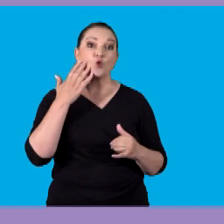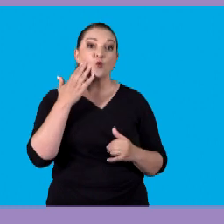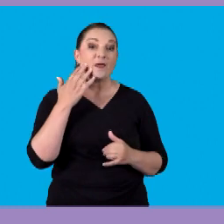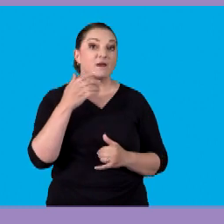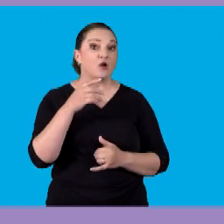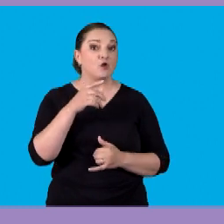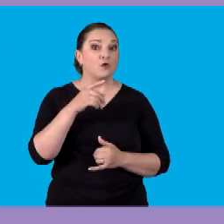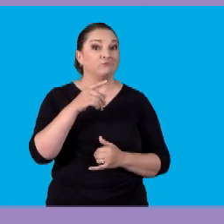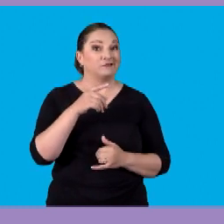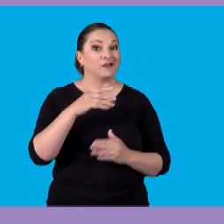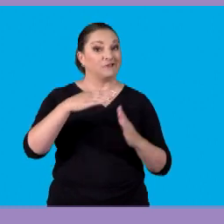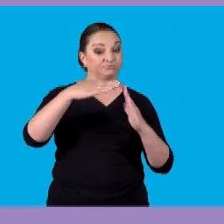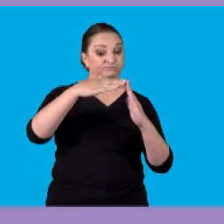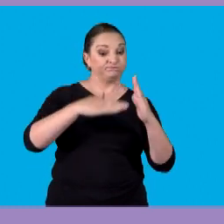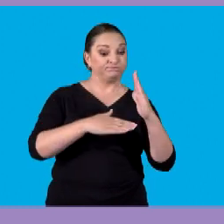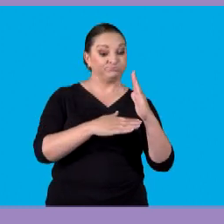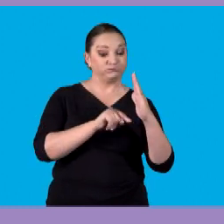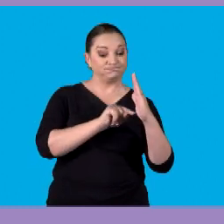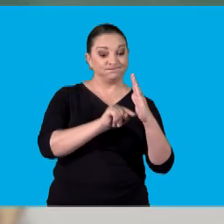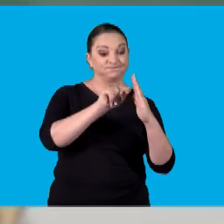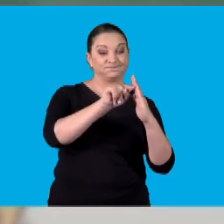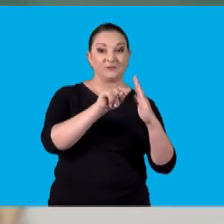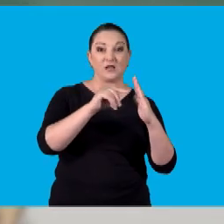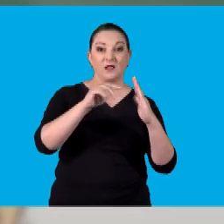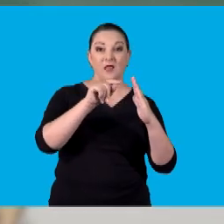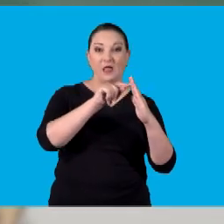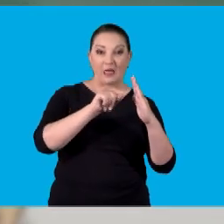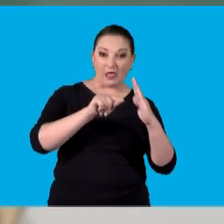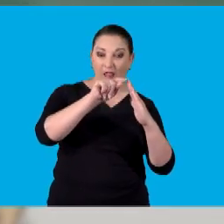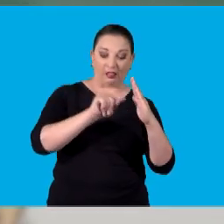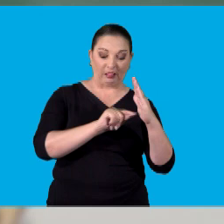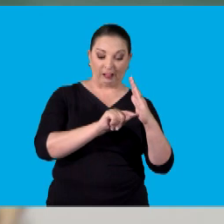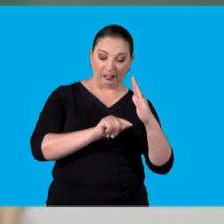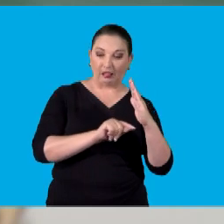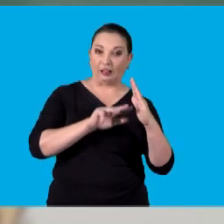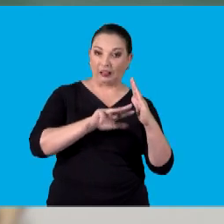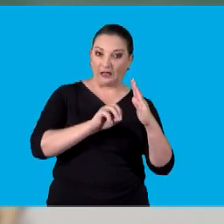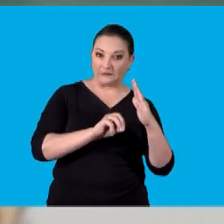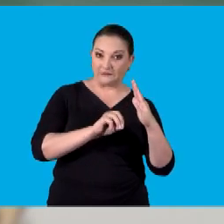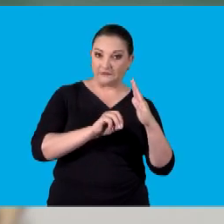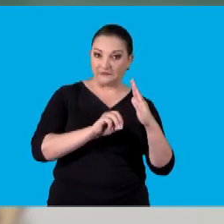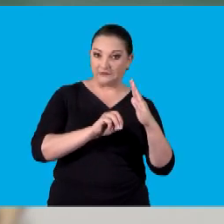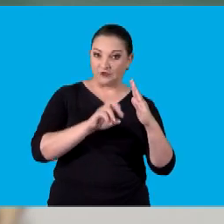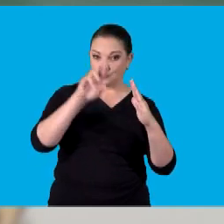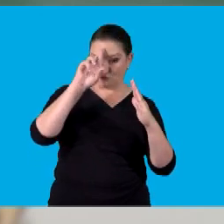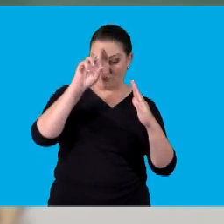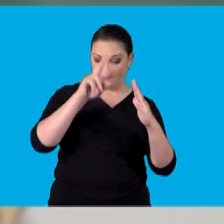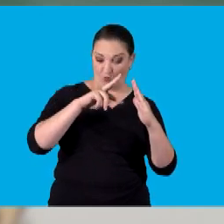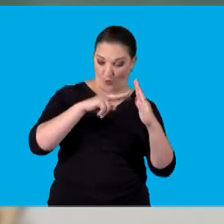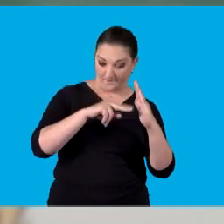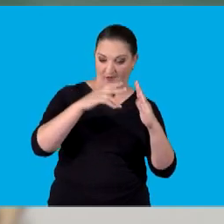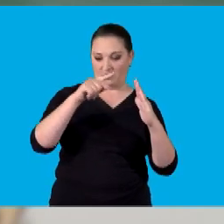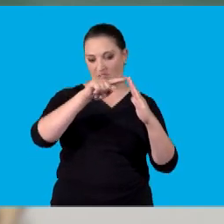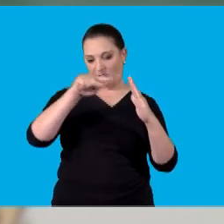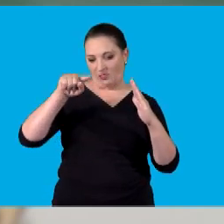right trapezium, we know that it is when we have one pair of angles that are equals to